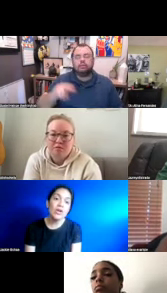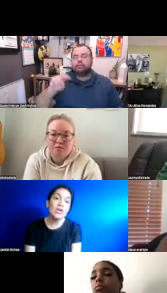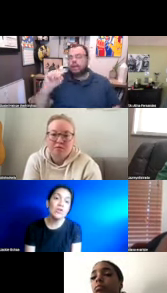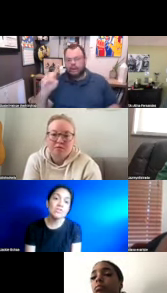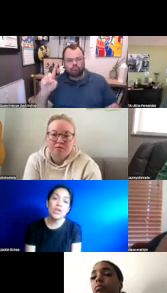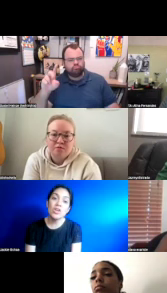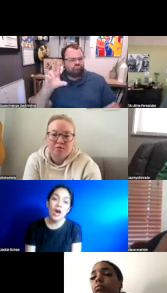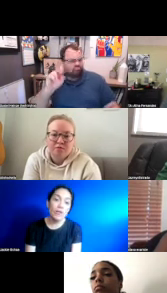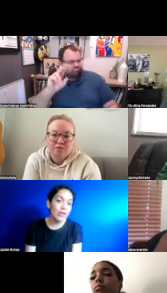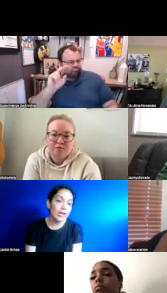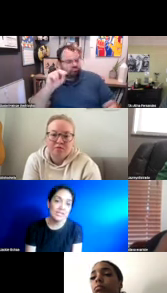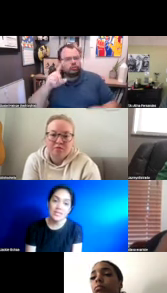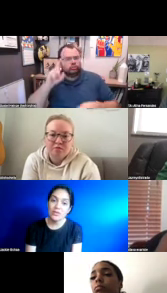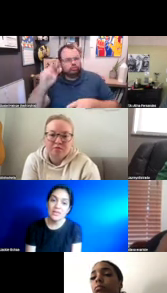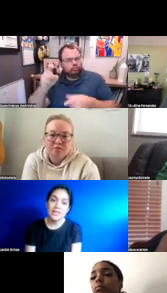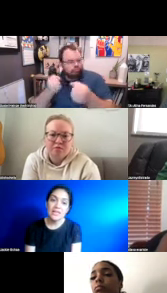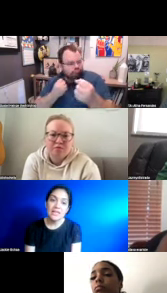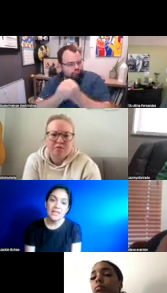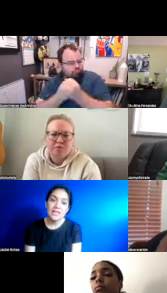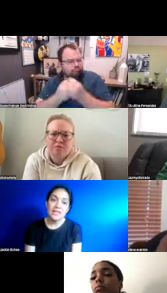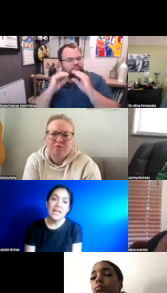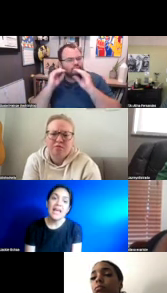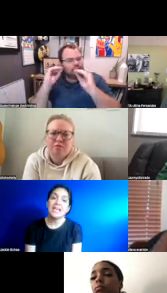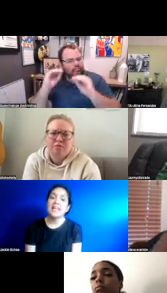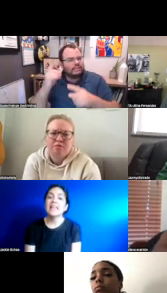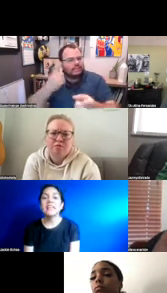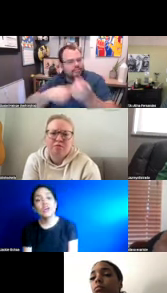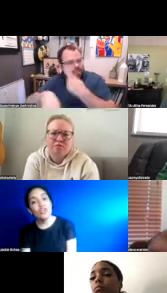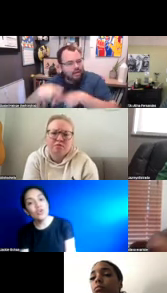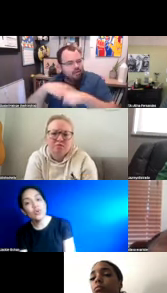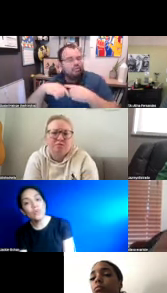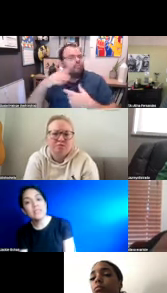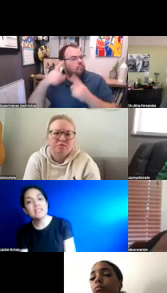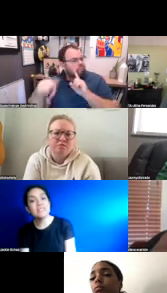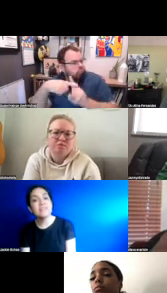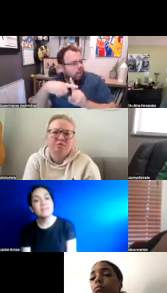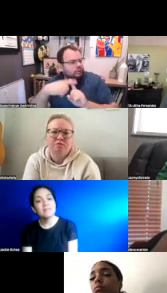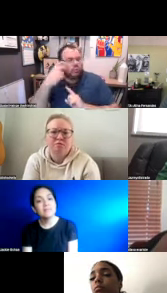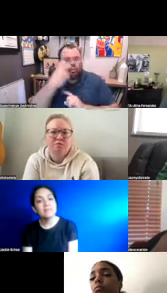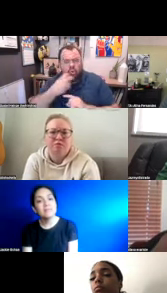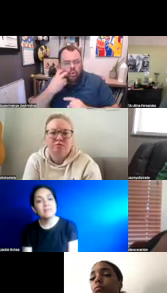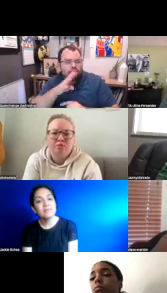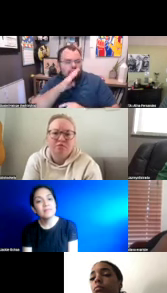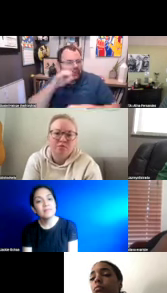Graham Bell, he was not for ASL. And the other group is